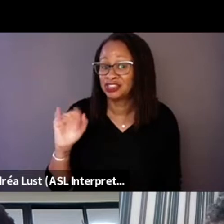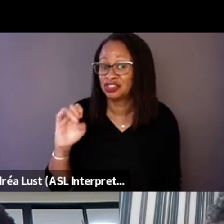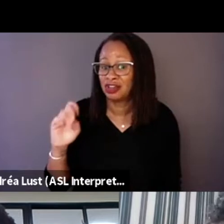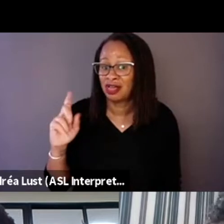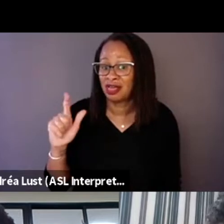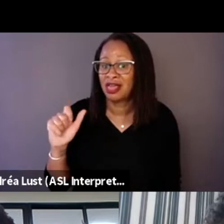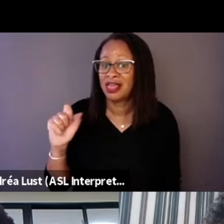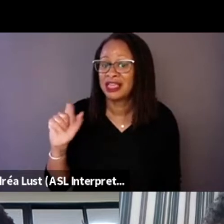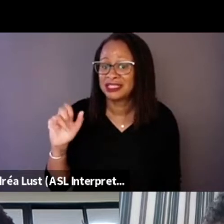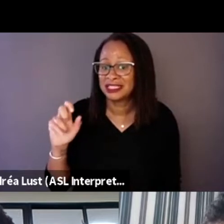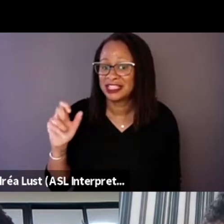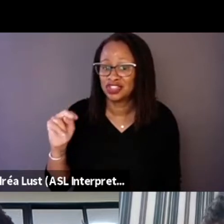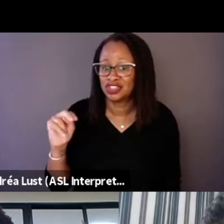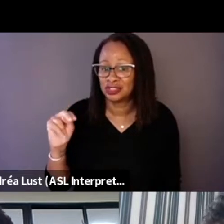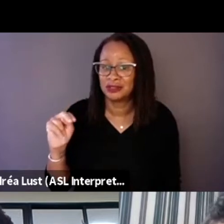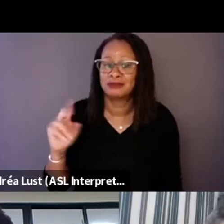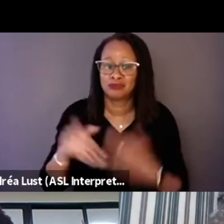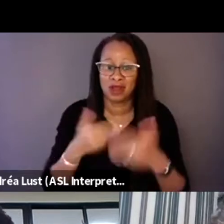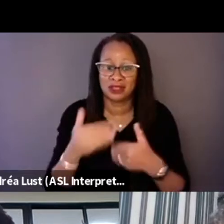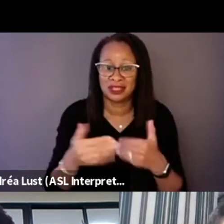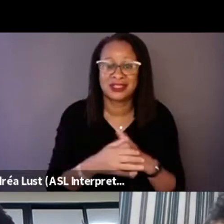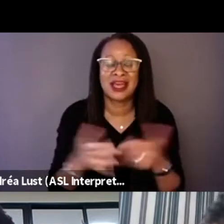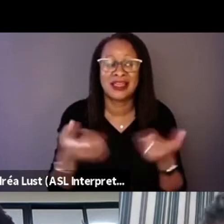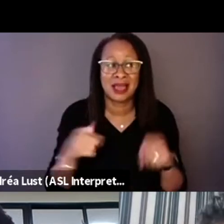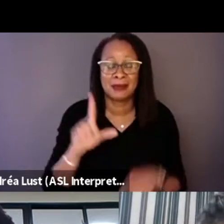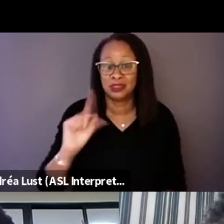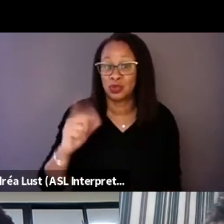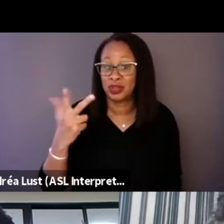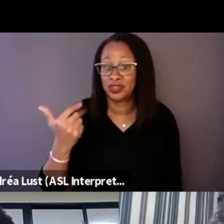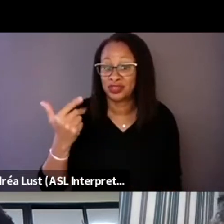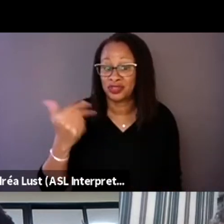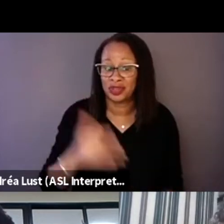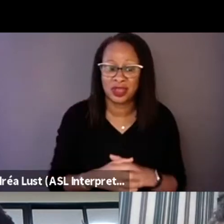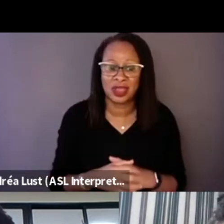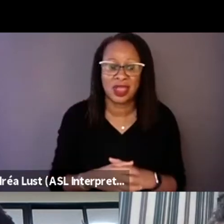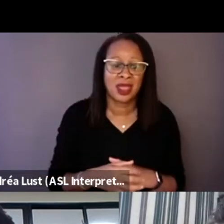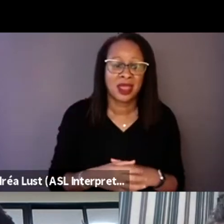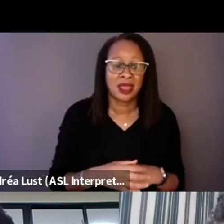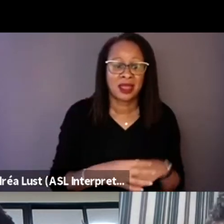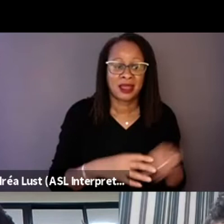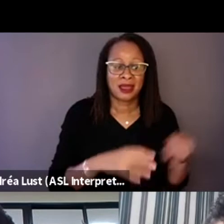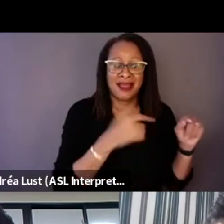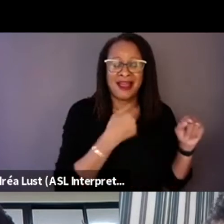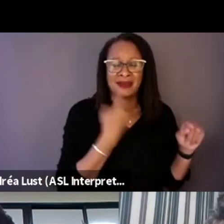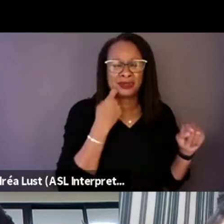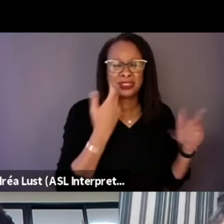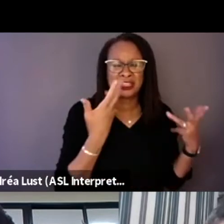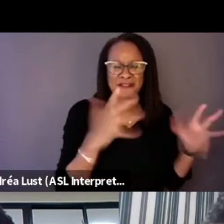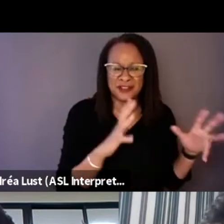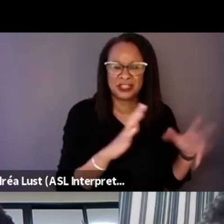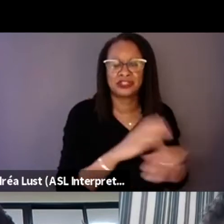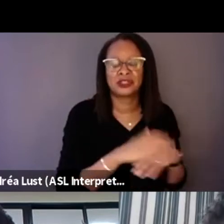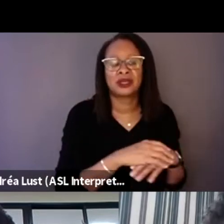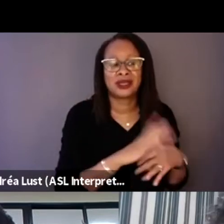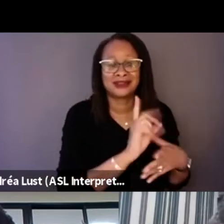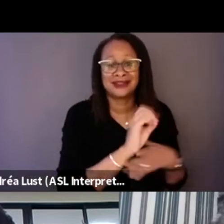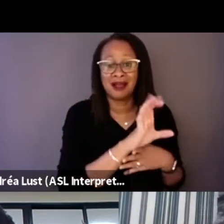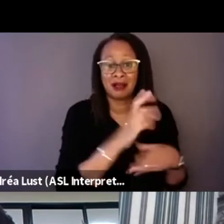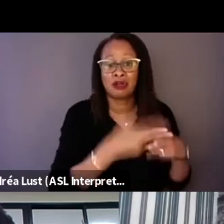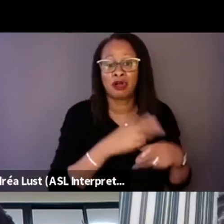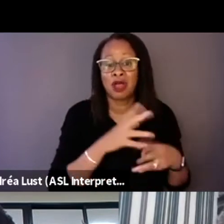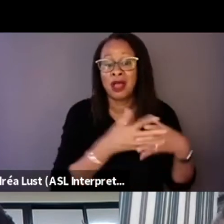2013. For me, I was just coming out of a longitudinal documentary called American Promise. We had done a